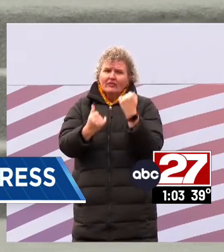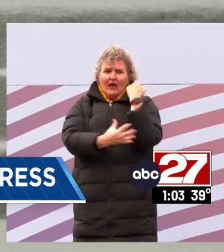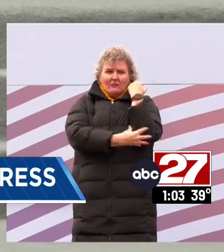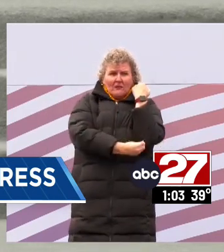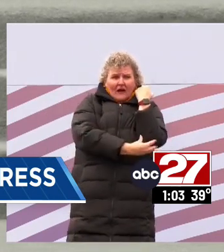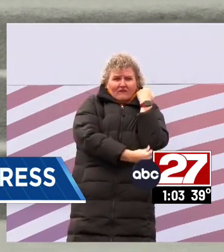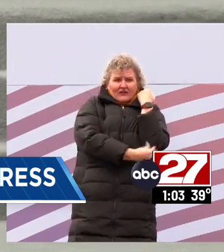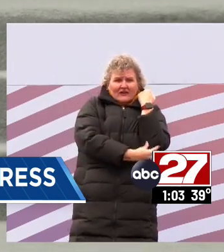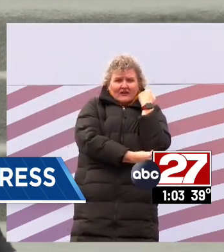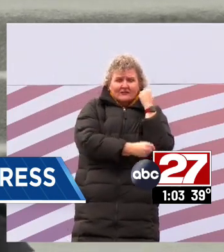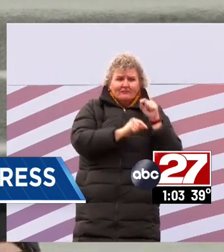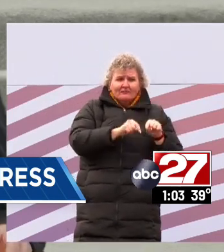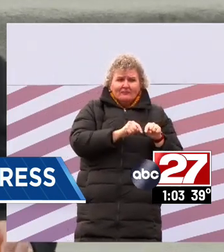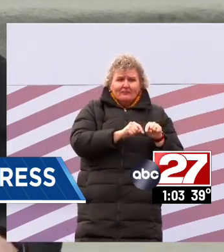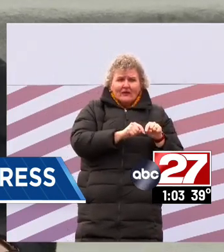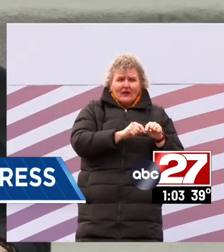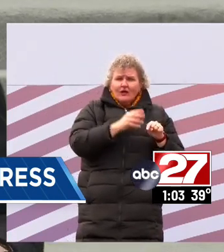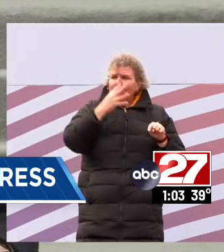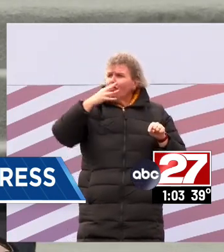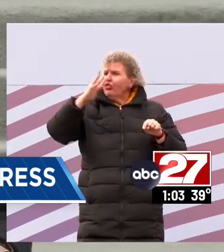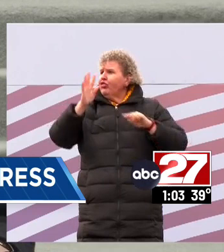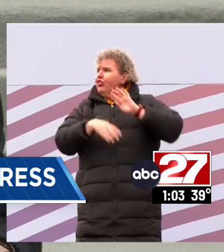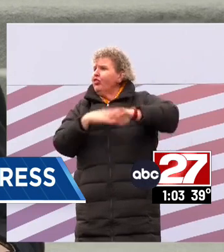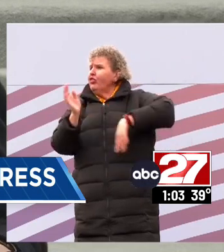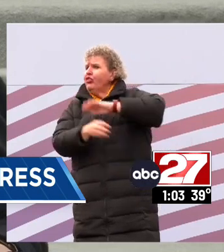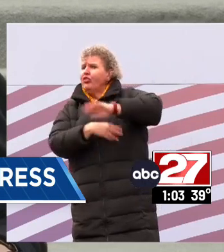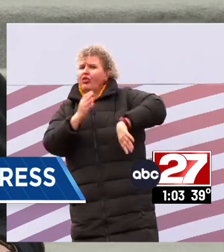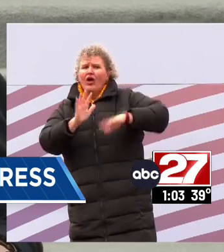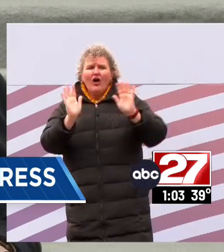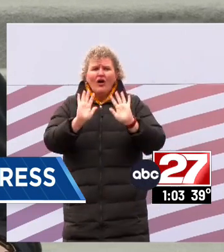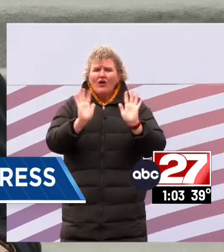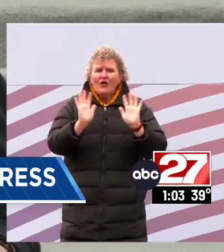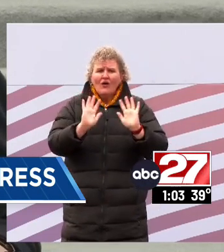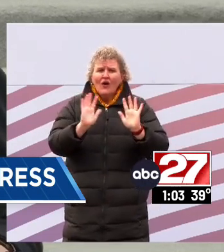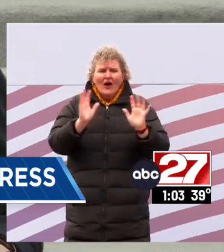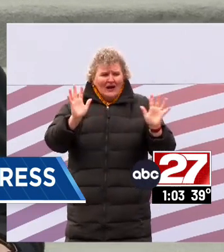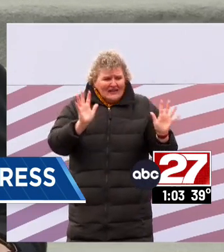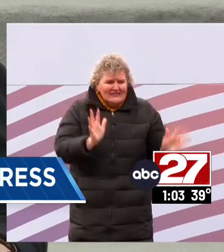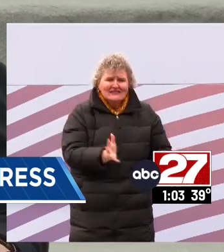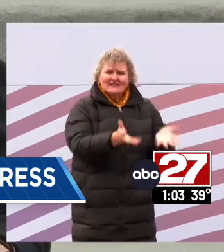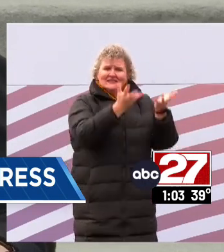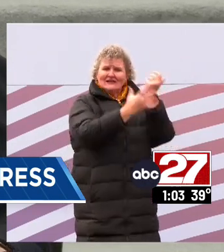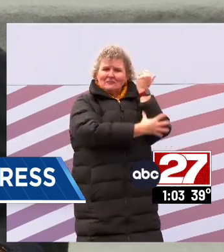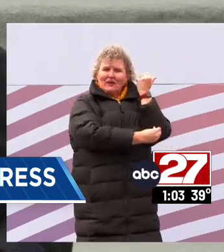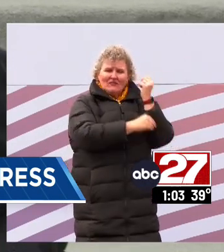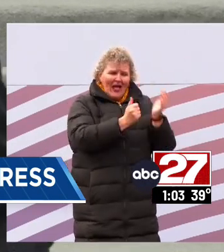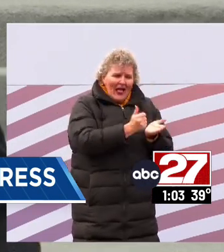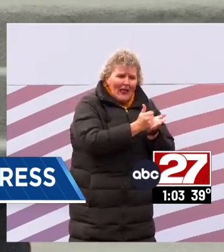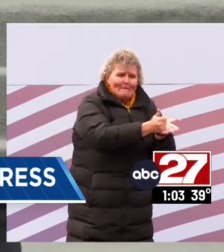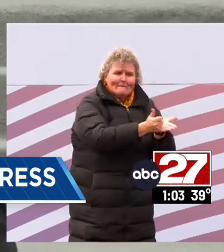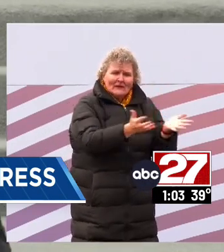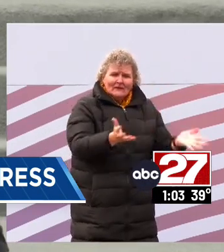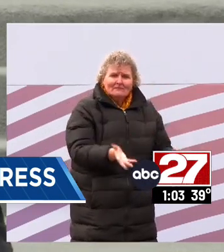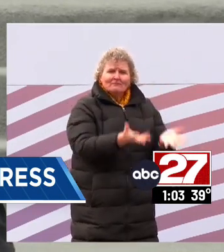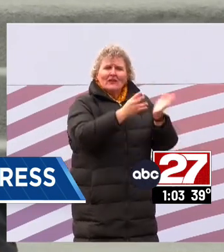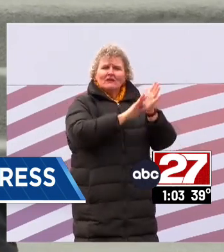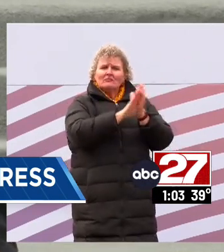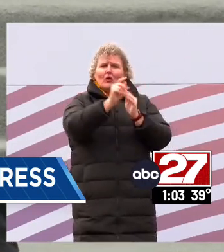doesn't get ignored and prosperity isn't limited to certain zip codes in Pennsylvania.